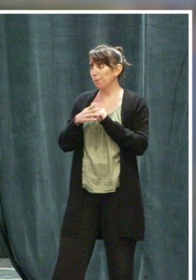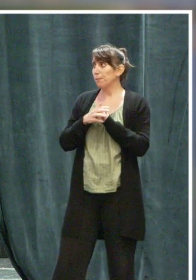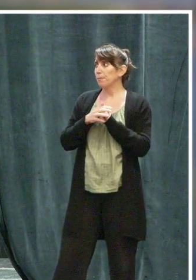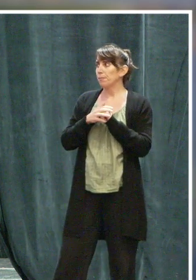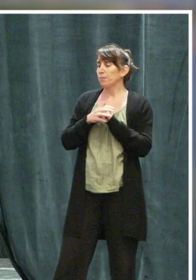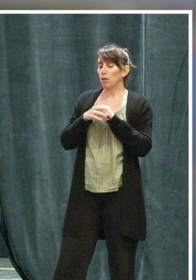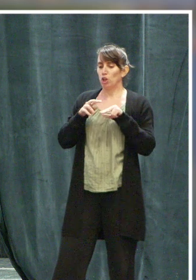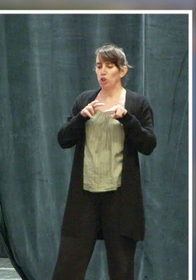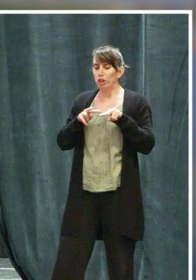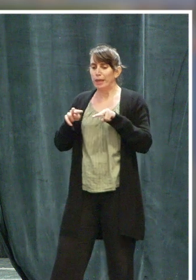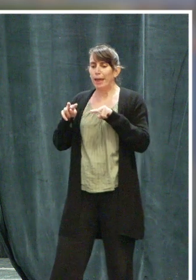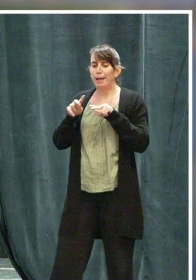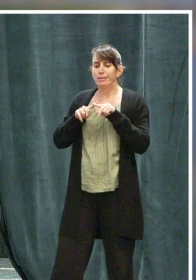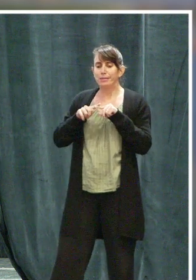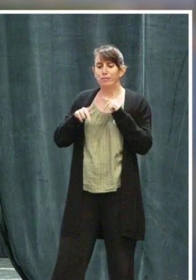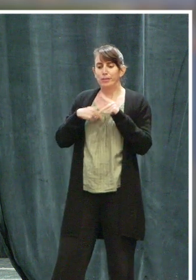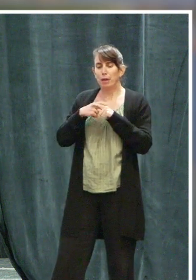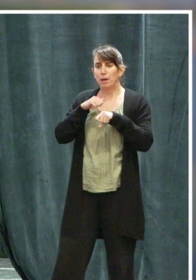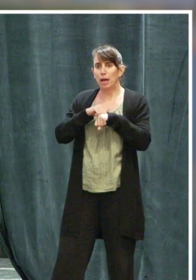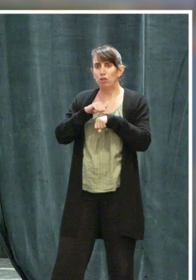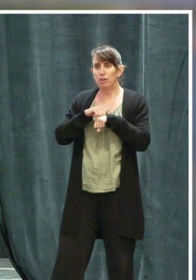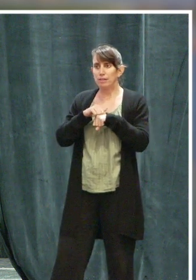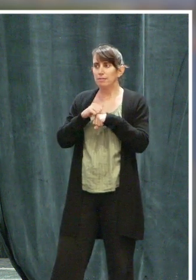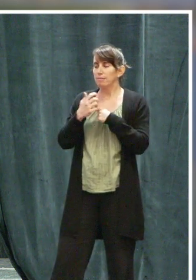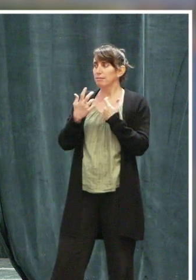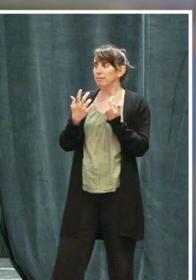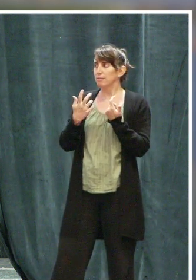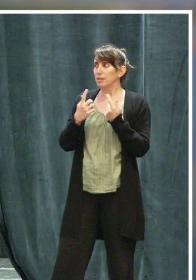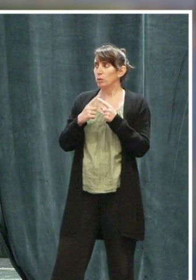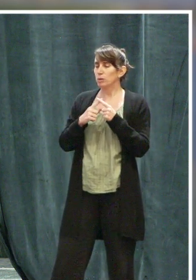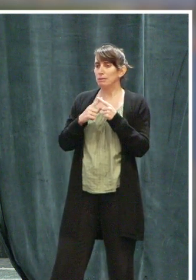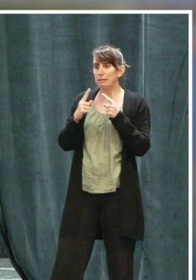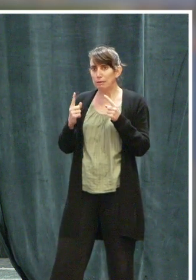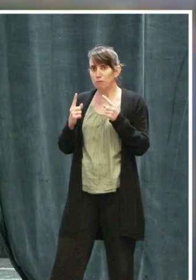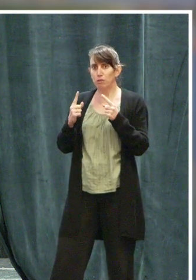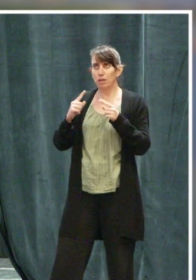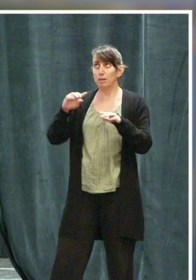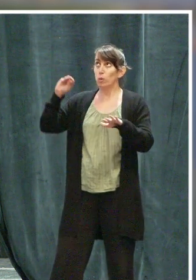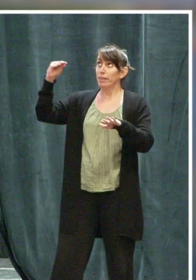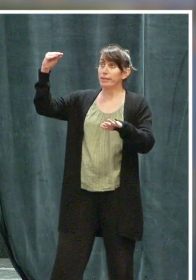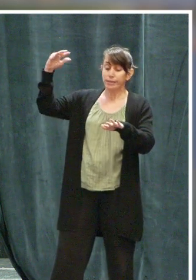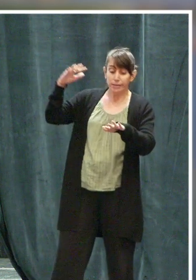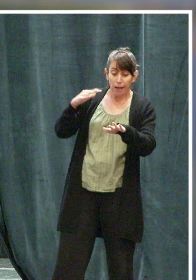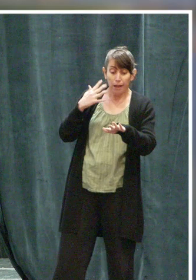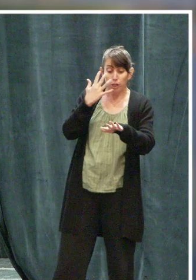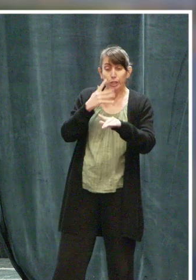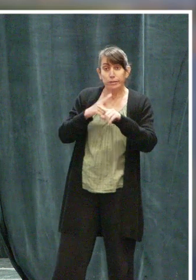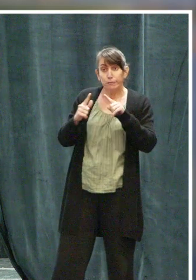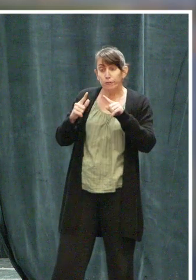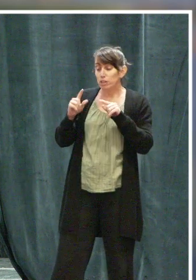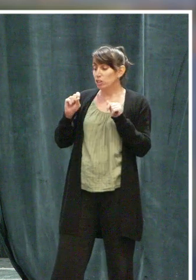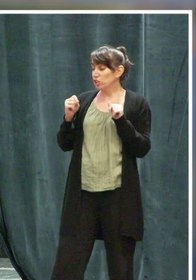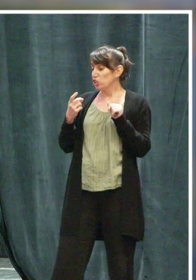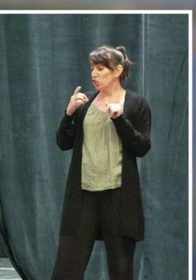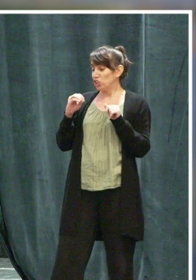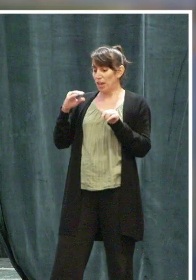the concrete, it really responded quite differently to sun and shade. And so a lot of this has become very much a real